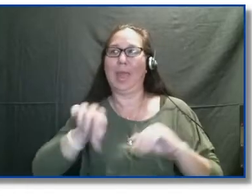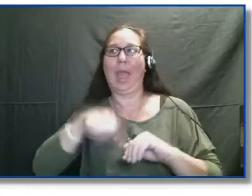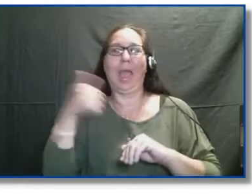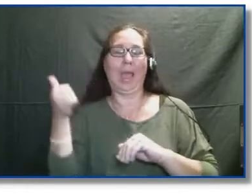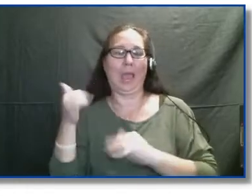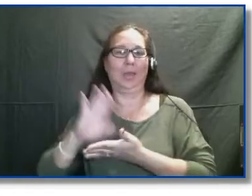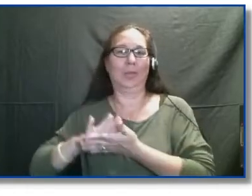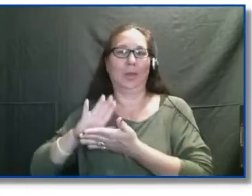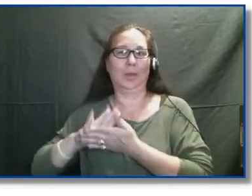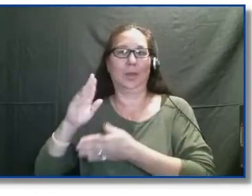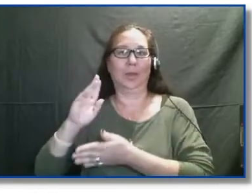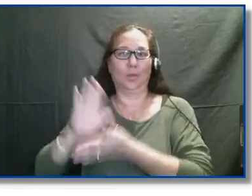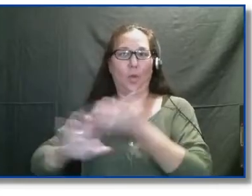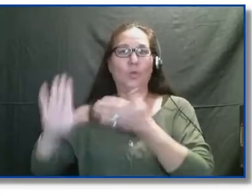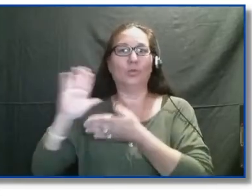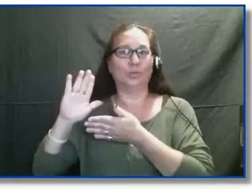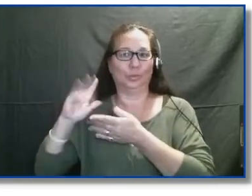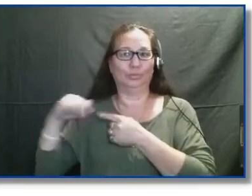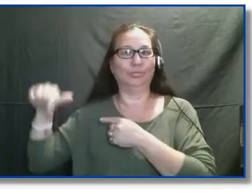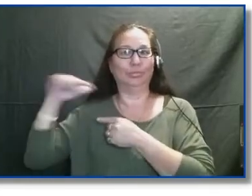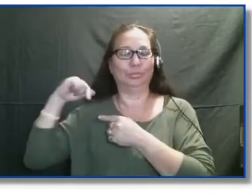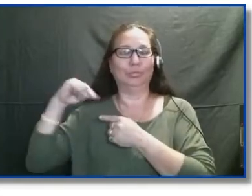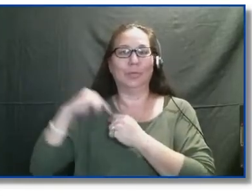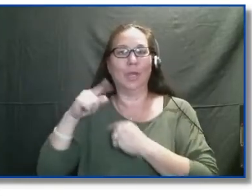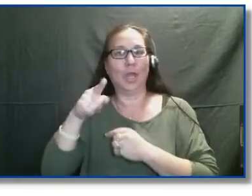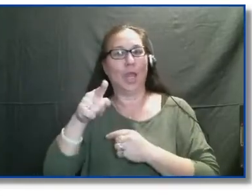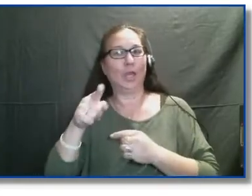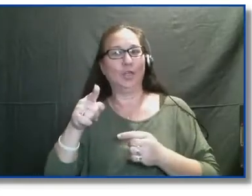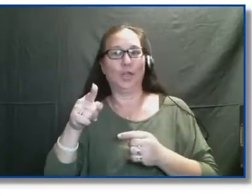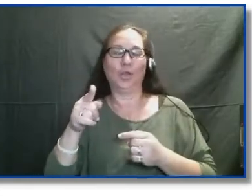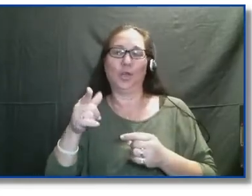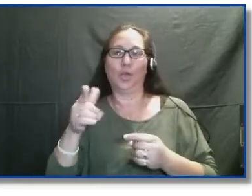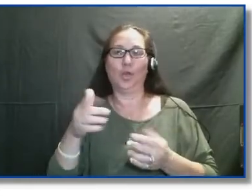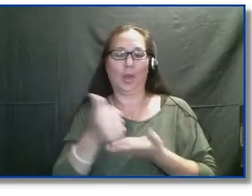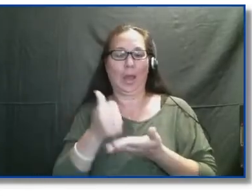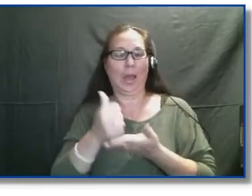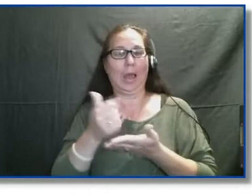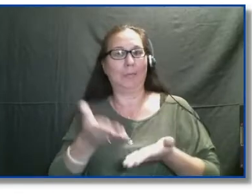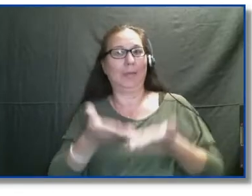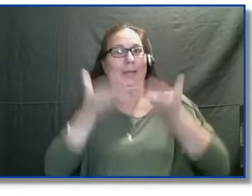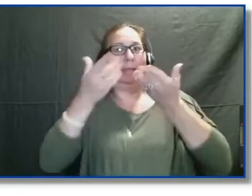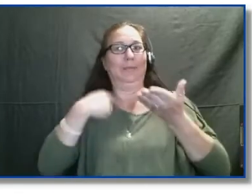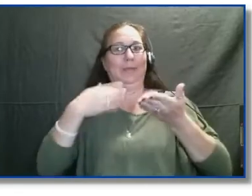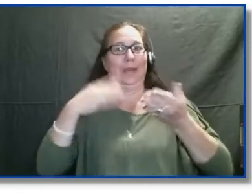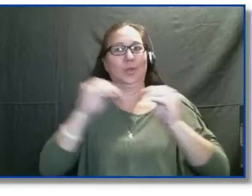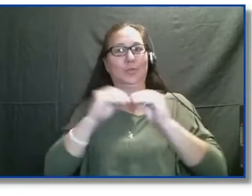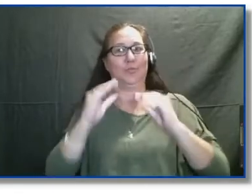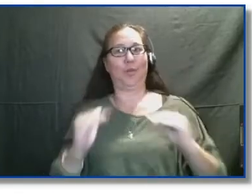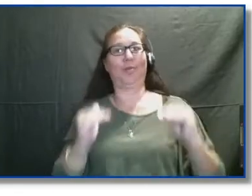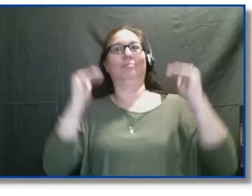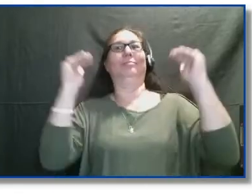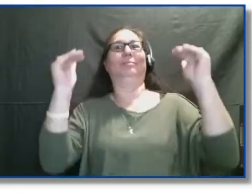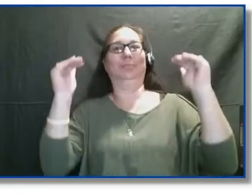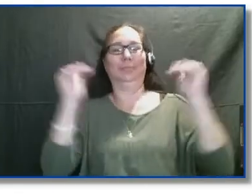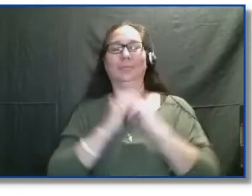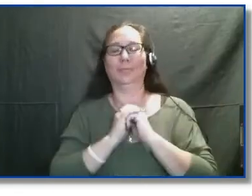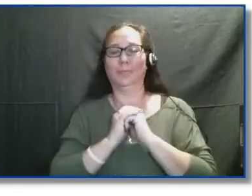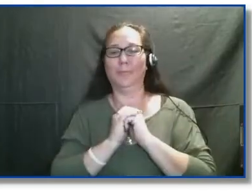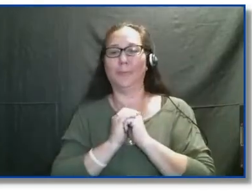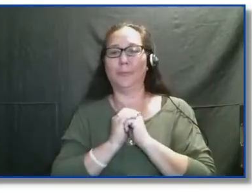you are lifting us yet higher. And we're grateful for that. But apart from